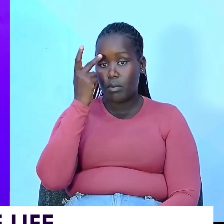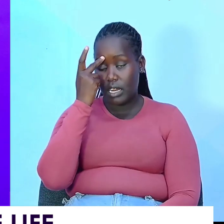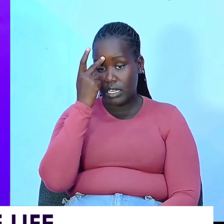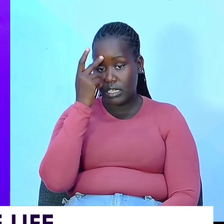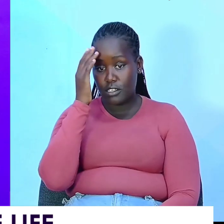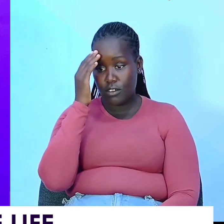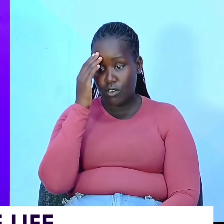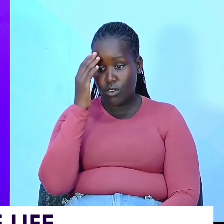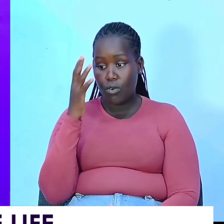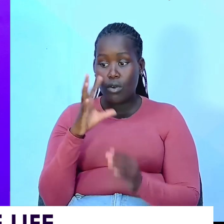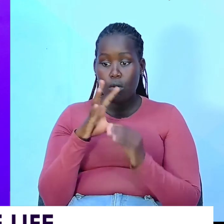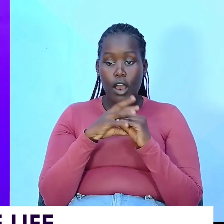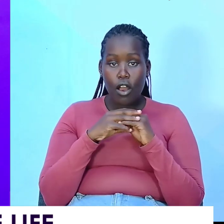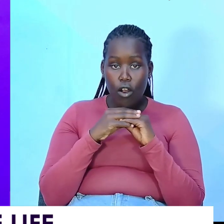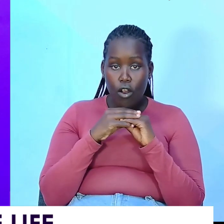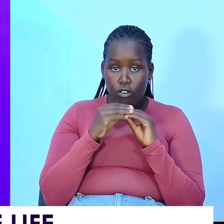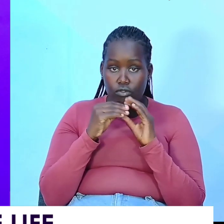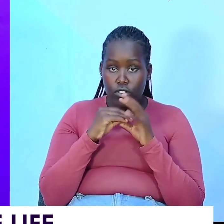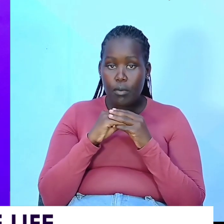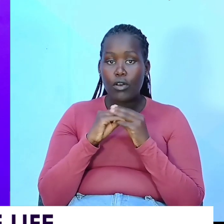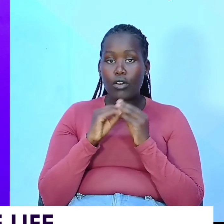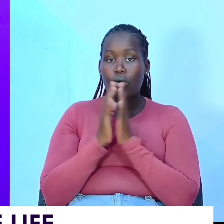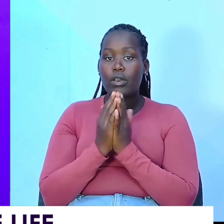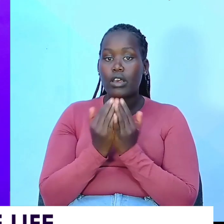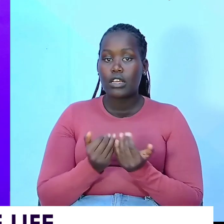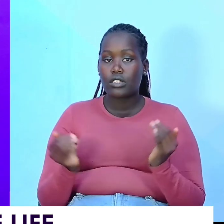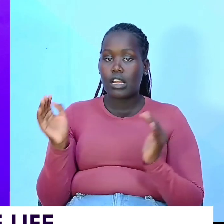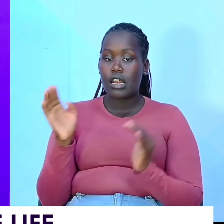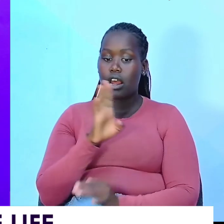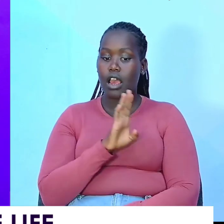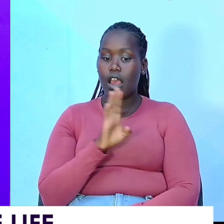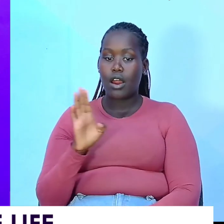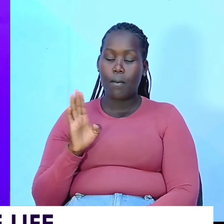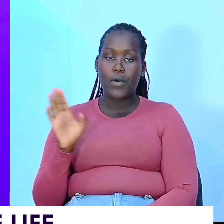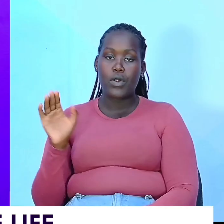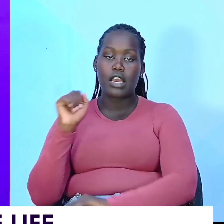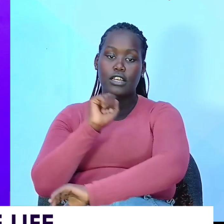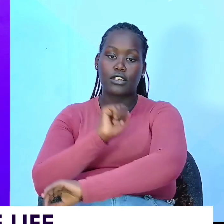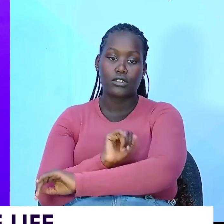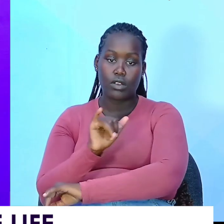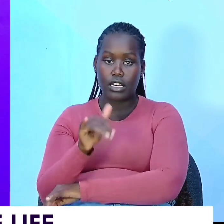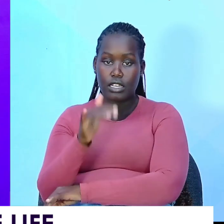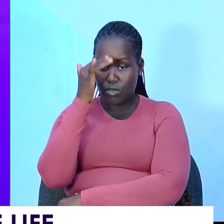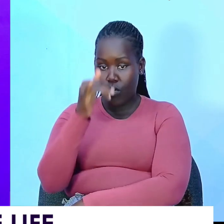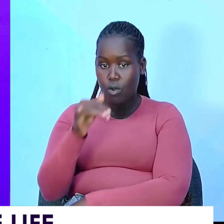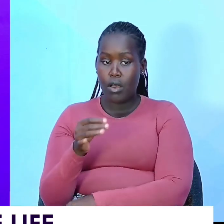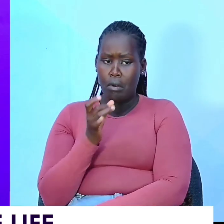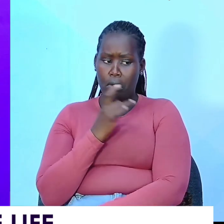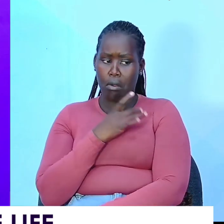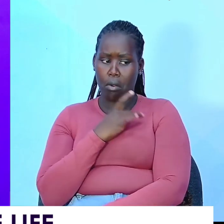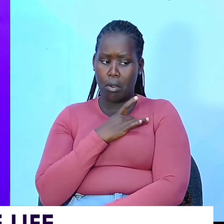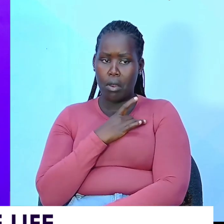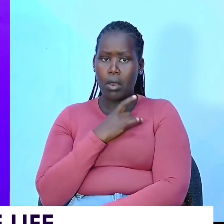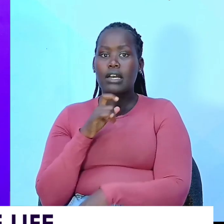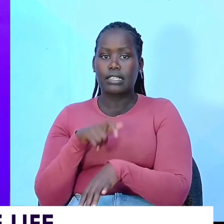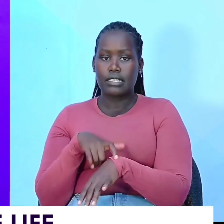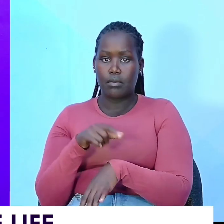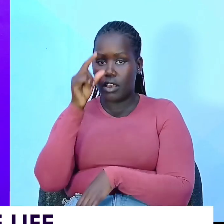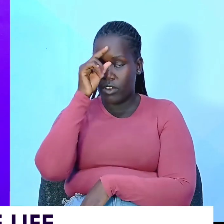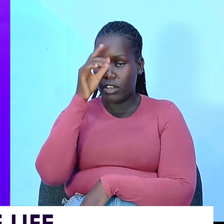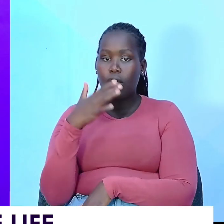be comfortable with their children in boarding schools. That's why they are panicking when the government says they want to go day